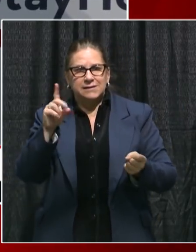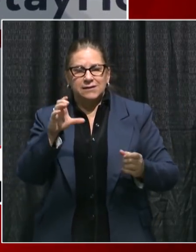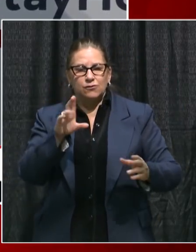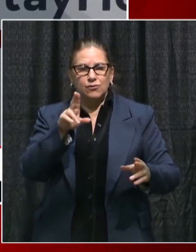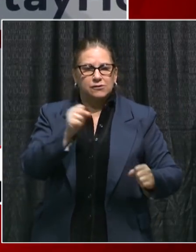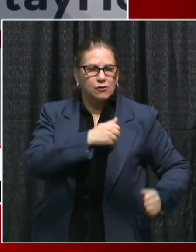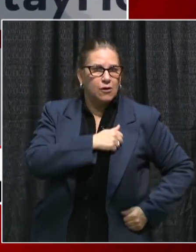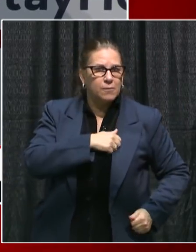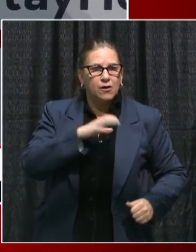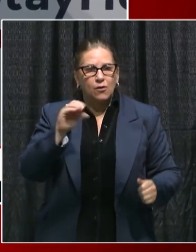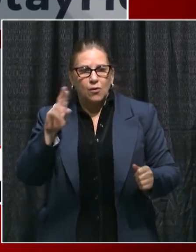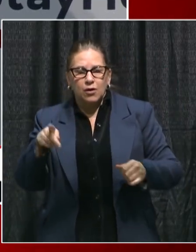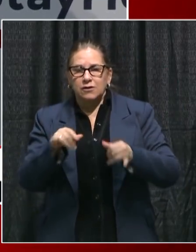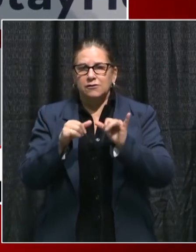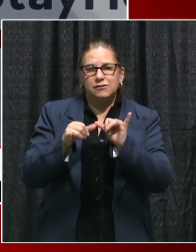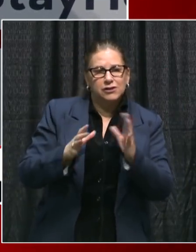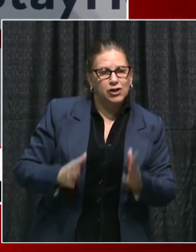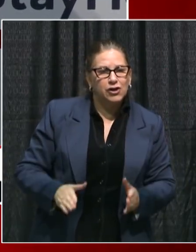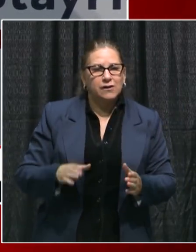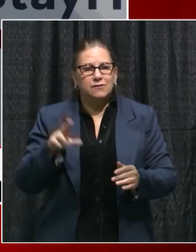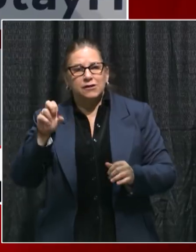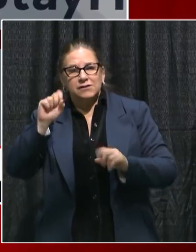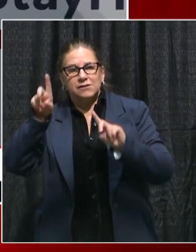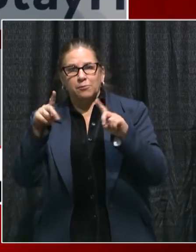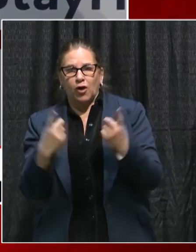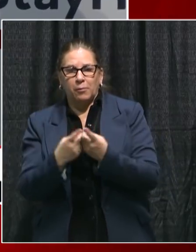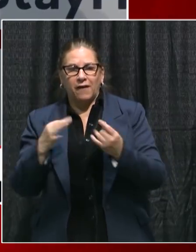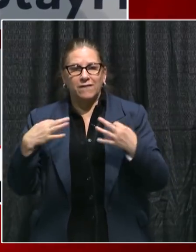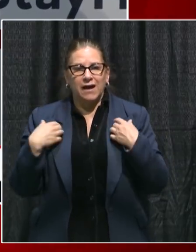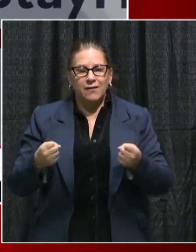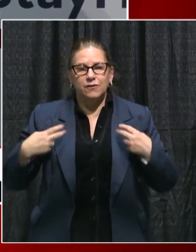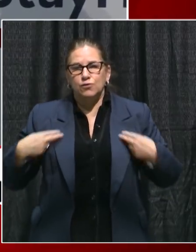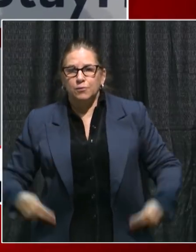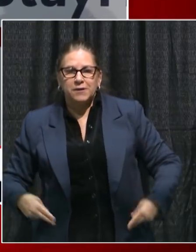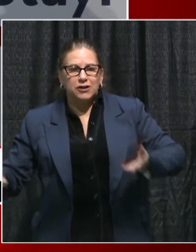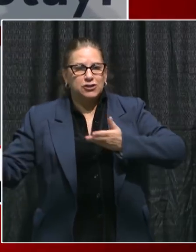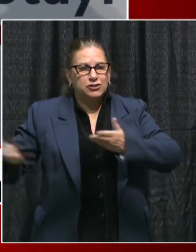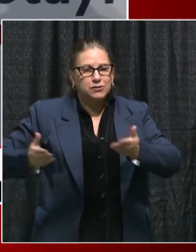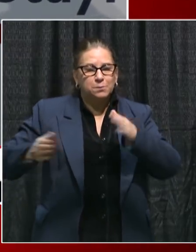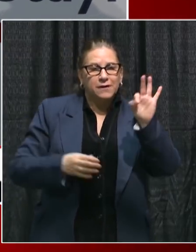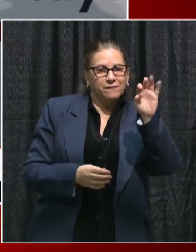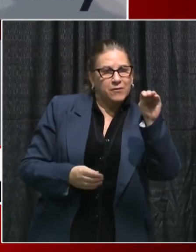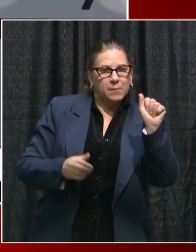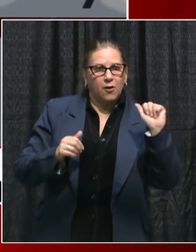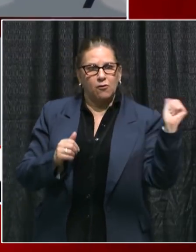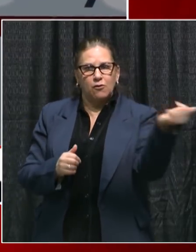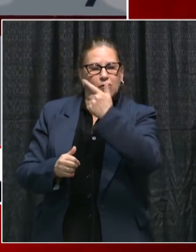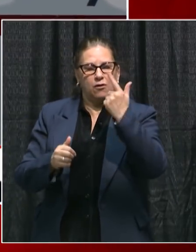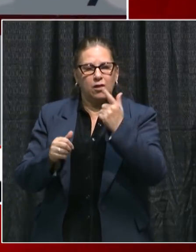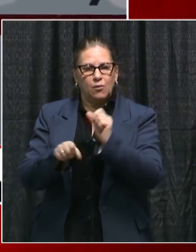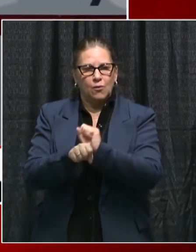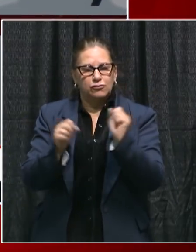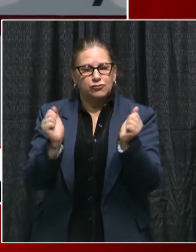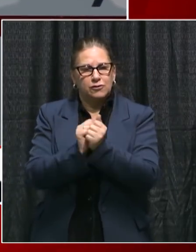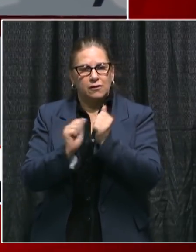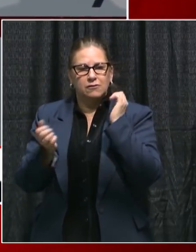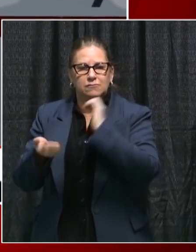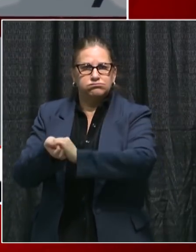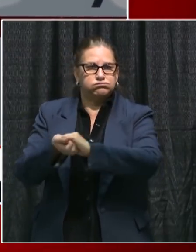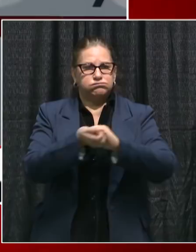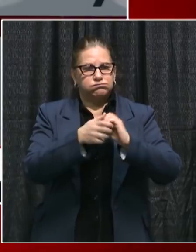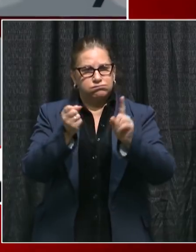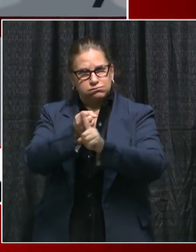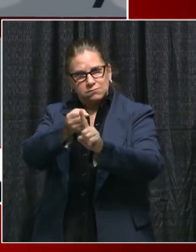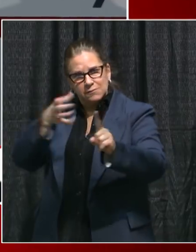U.S. Department of Health and Human Services, Events DC, and FEMA work together to expand medical surge capacity by